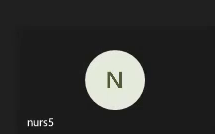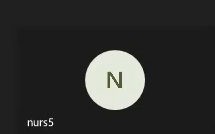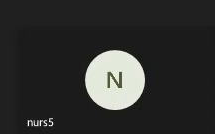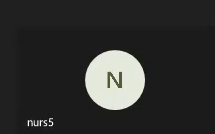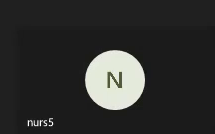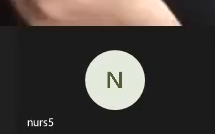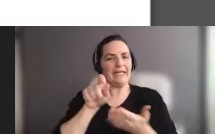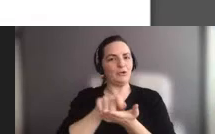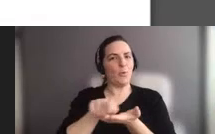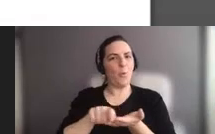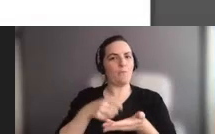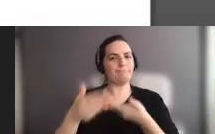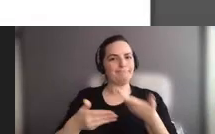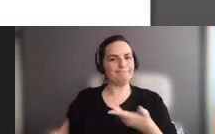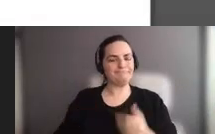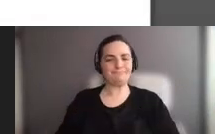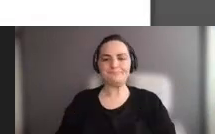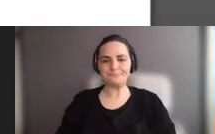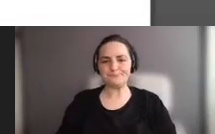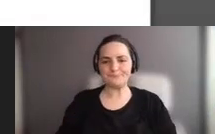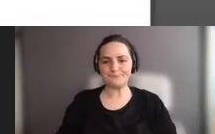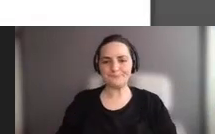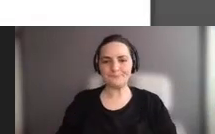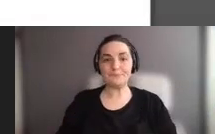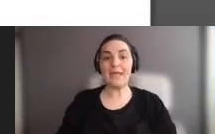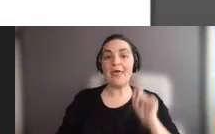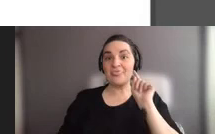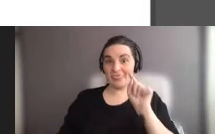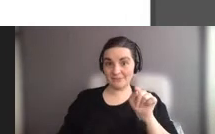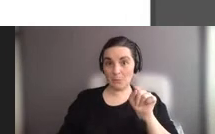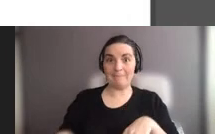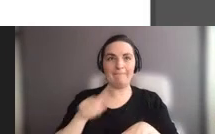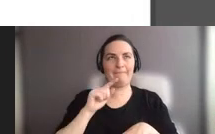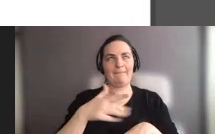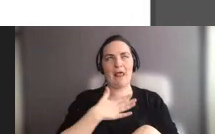success criteria, because this is one that I like particularly. So this is a